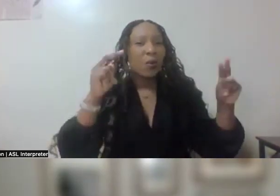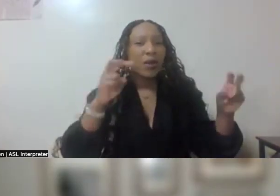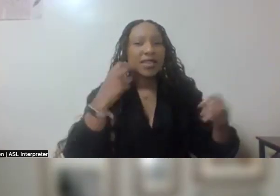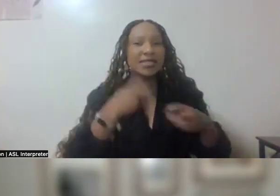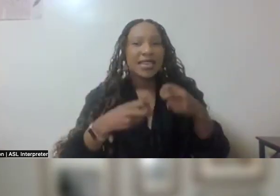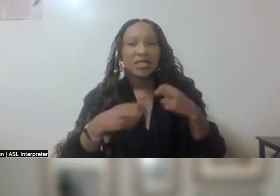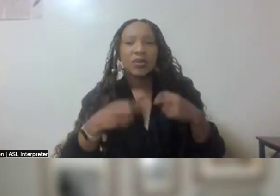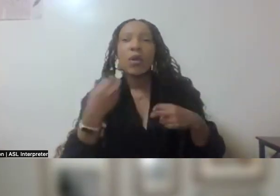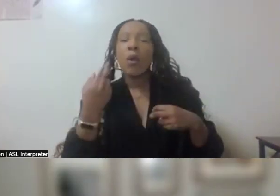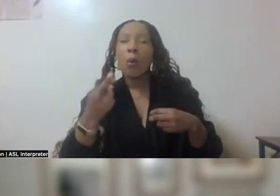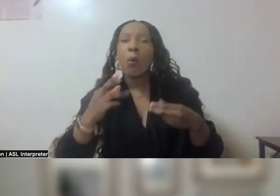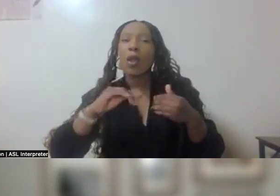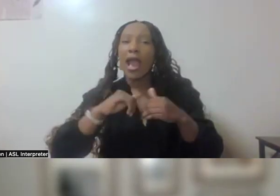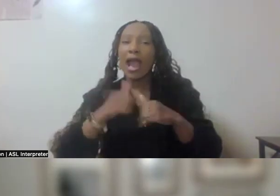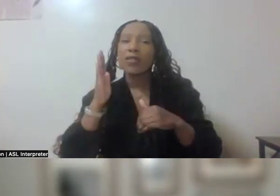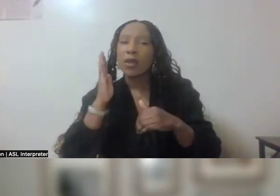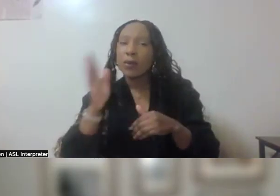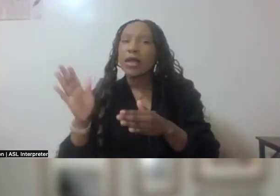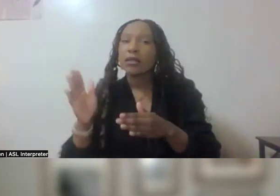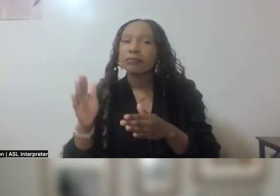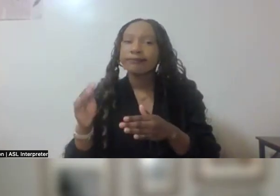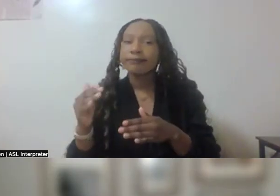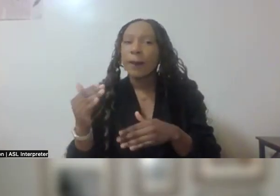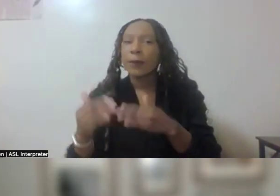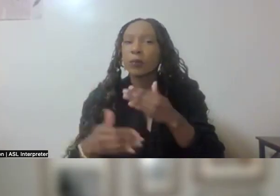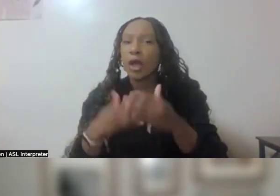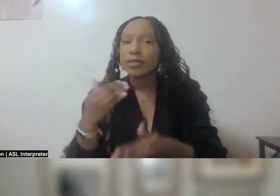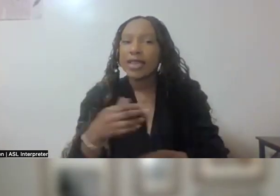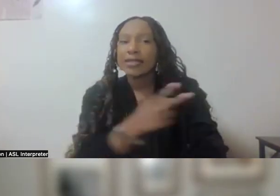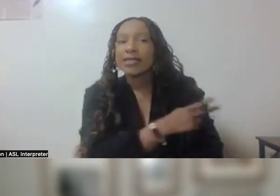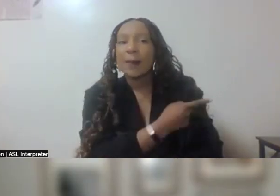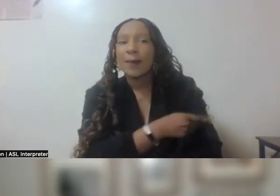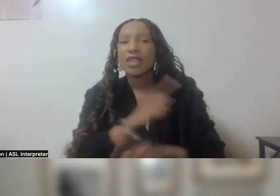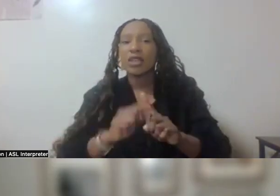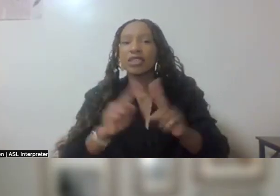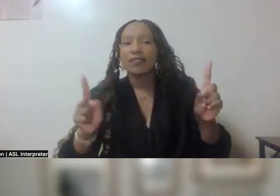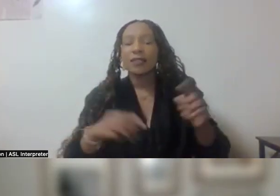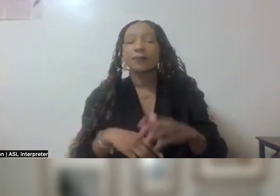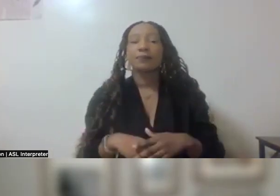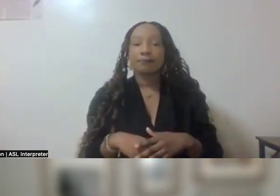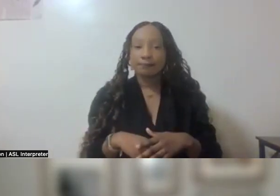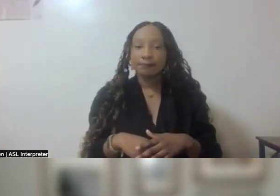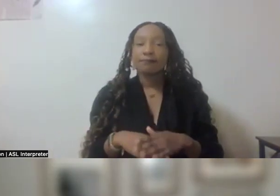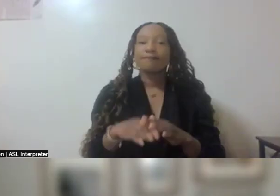be be processed differently. So as a reminder, DC Fire and EMS brought in about 2,500 patients